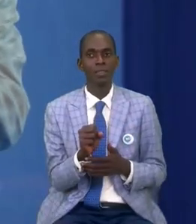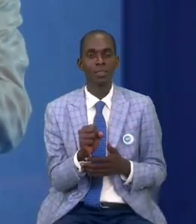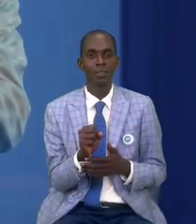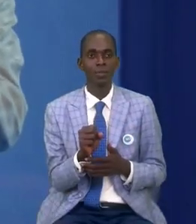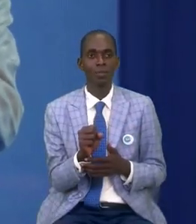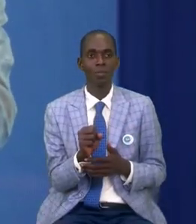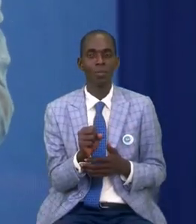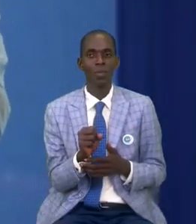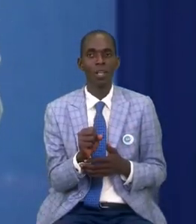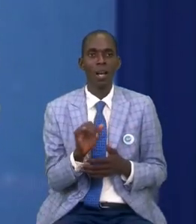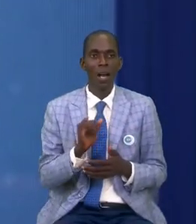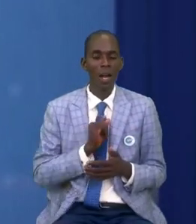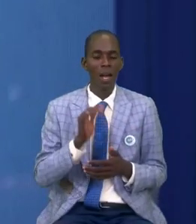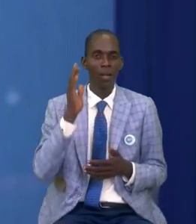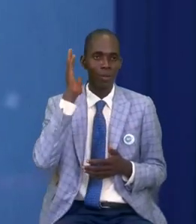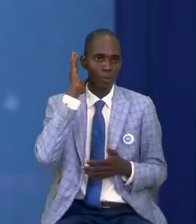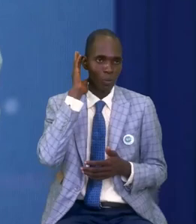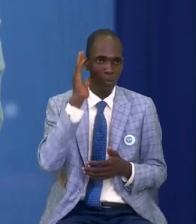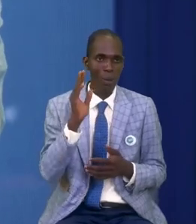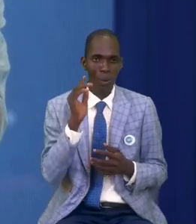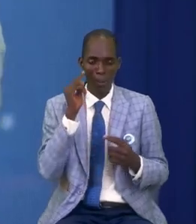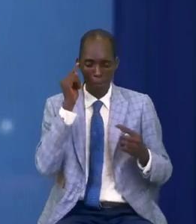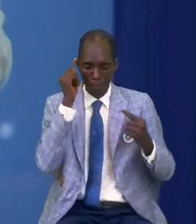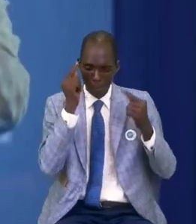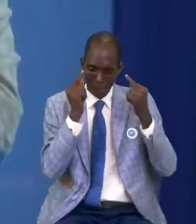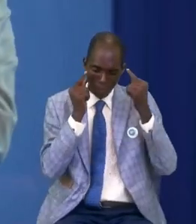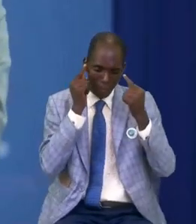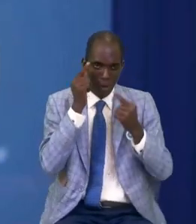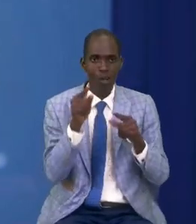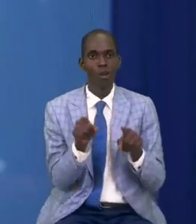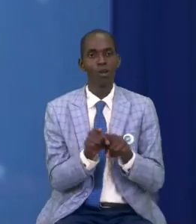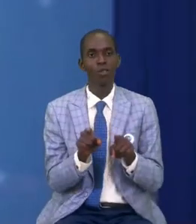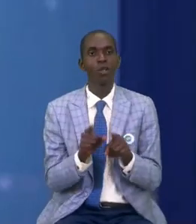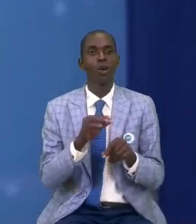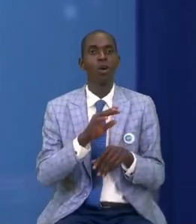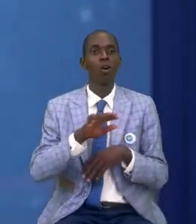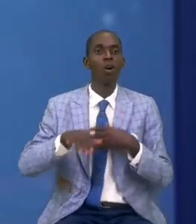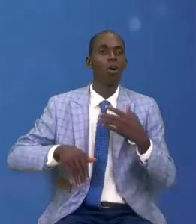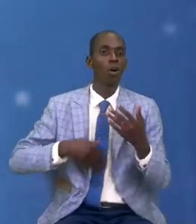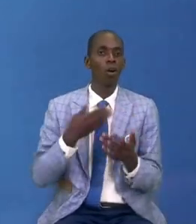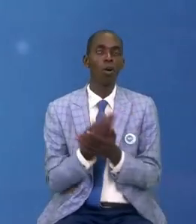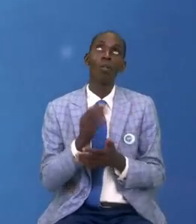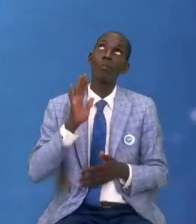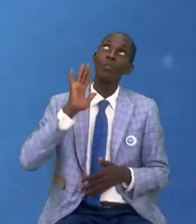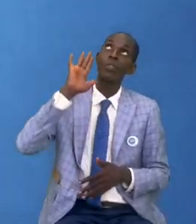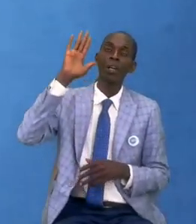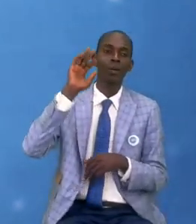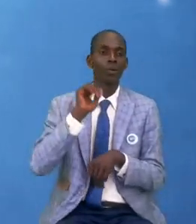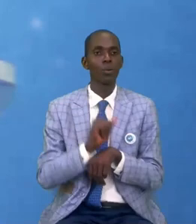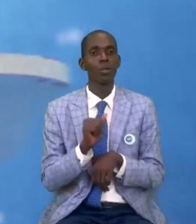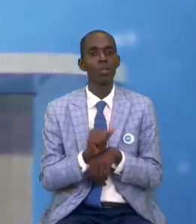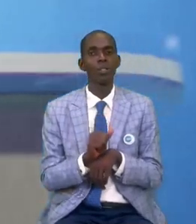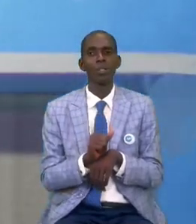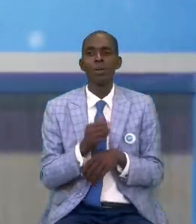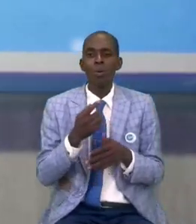meditate also on all thy word. What we meditate on is not on the war, it's not